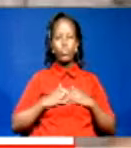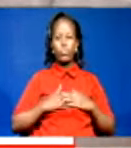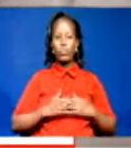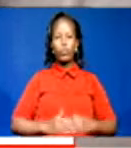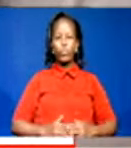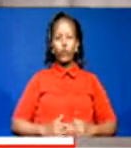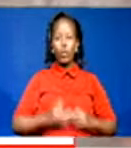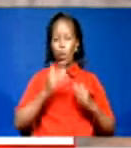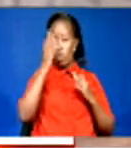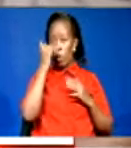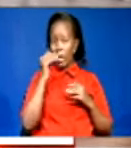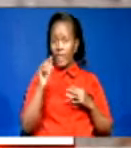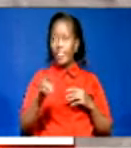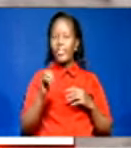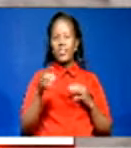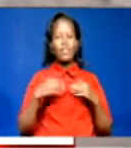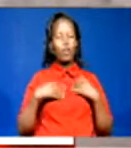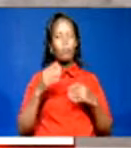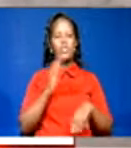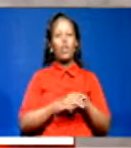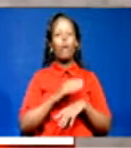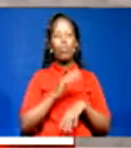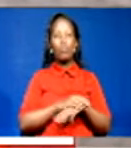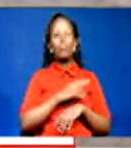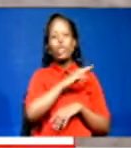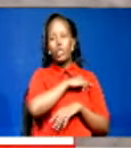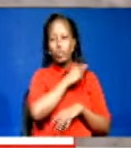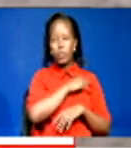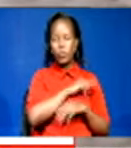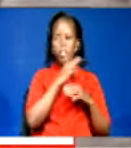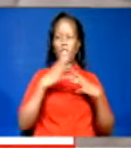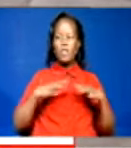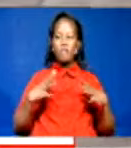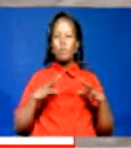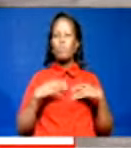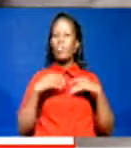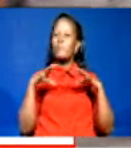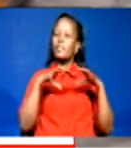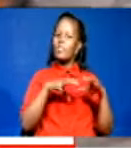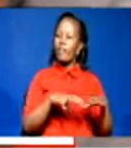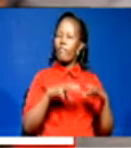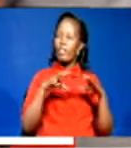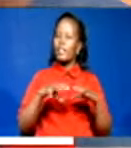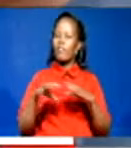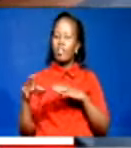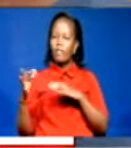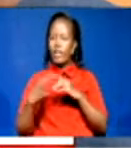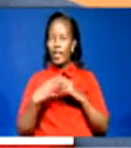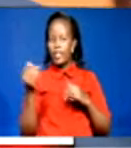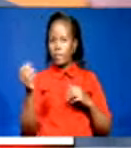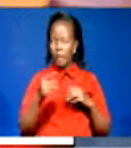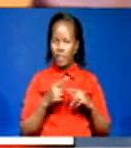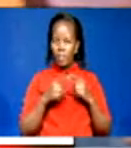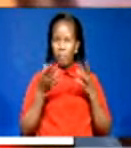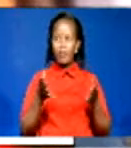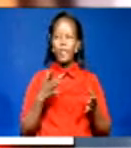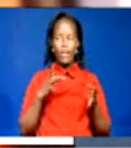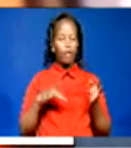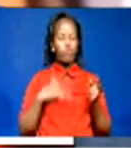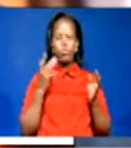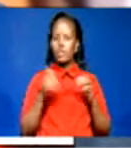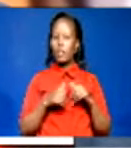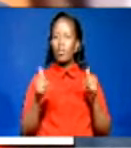high volume health center. People have been suffering for the last 8 months, but at least now we have a sign of relief. Waweze